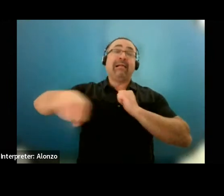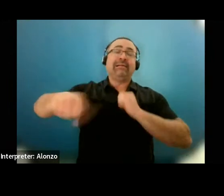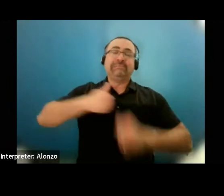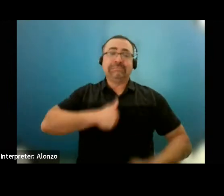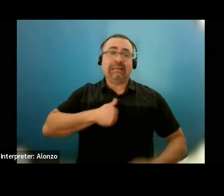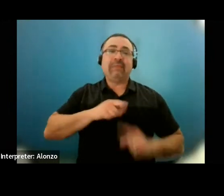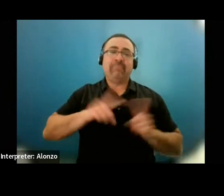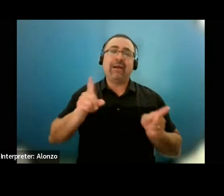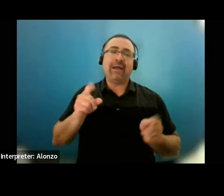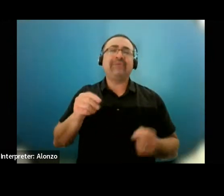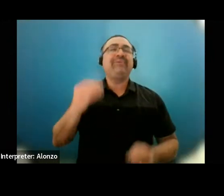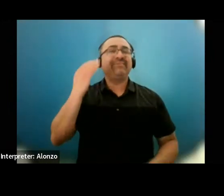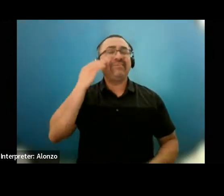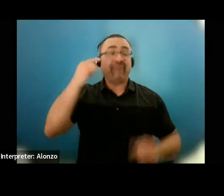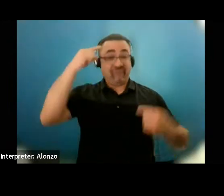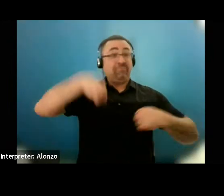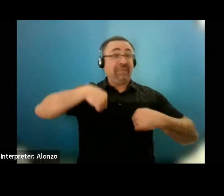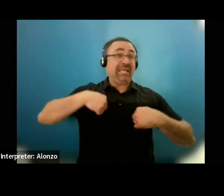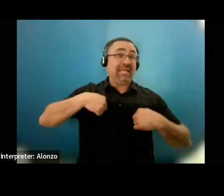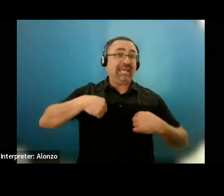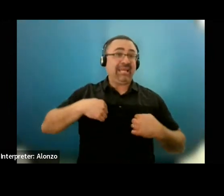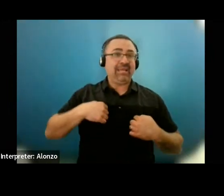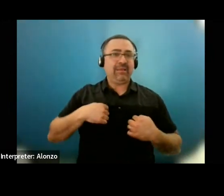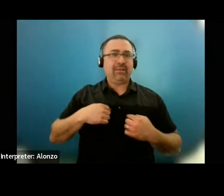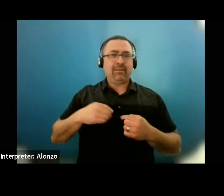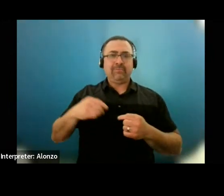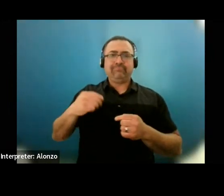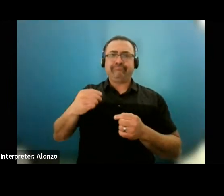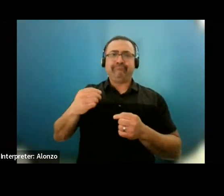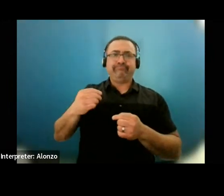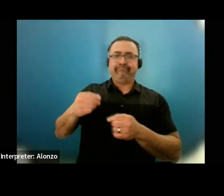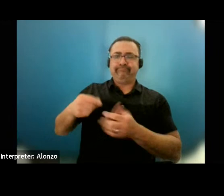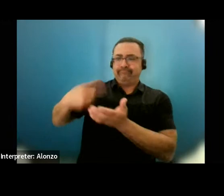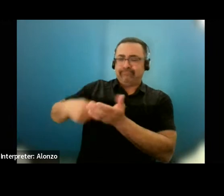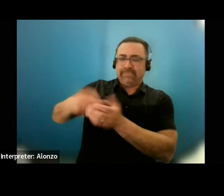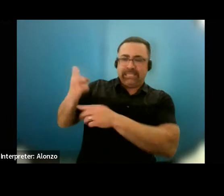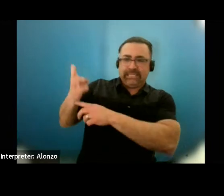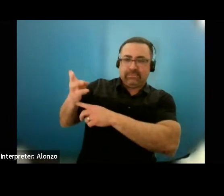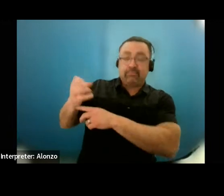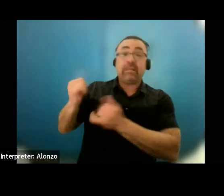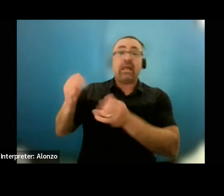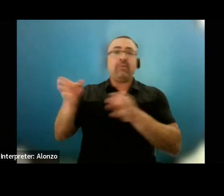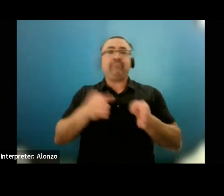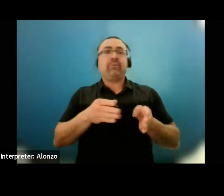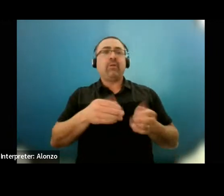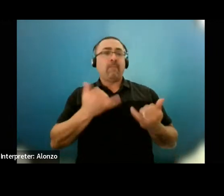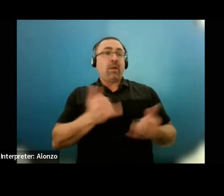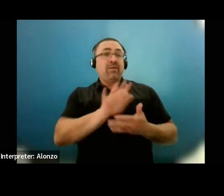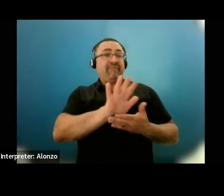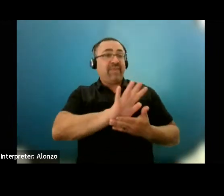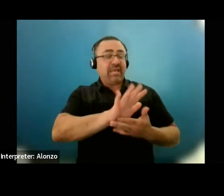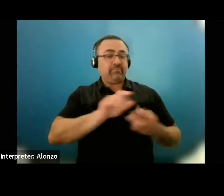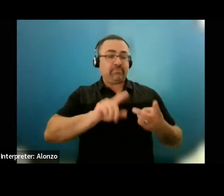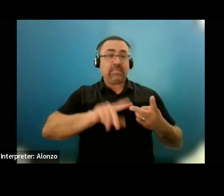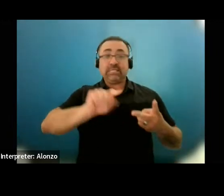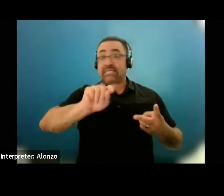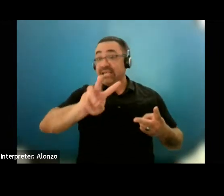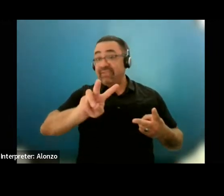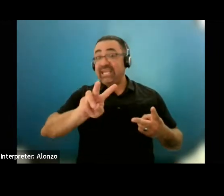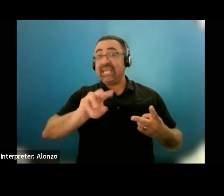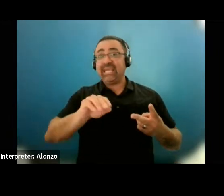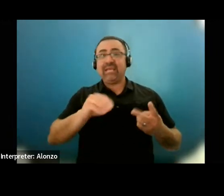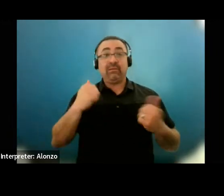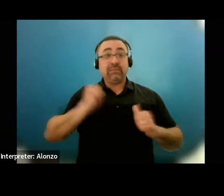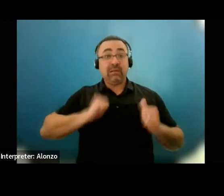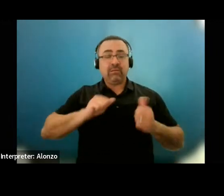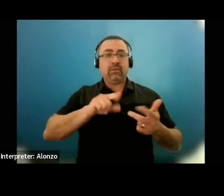But you can see what I'm talking, for me in particular, I'm talking about history, but let's talk about modern films. Let's talk about TV series, and let's talk